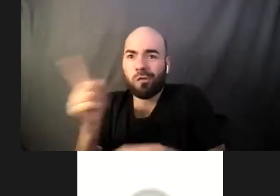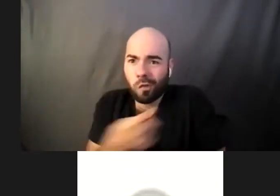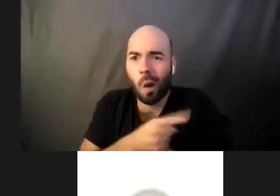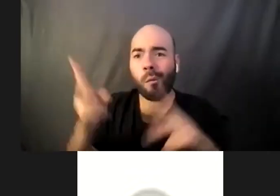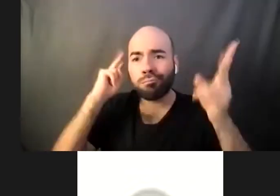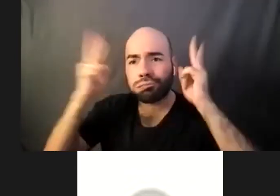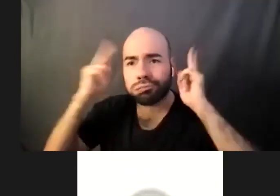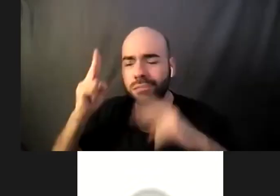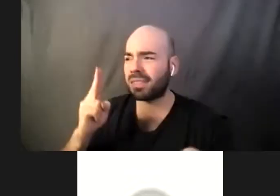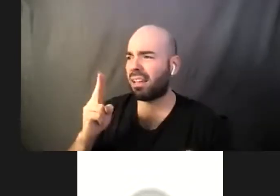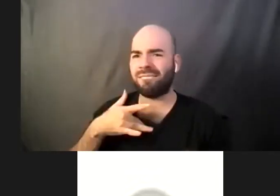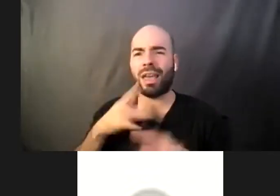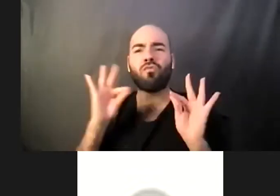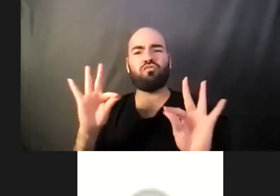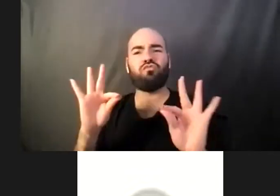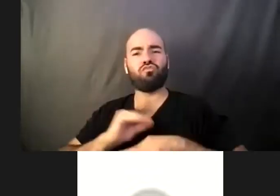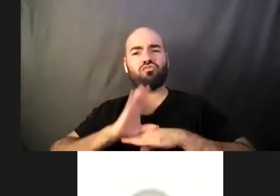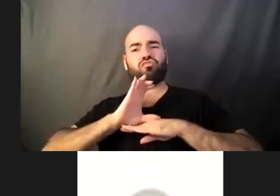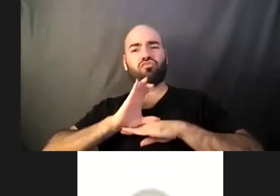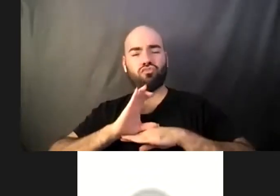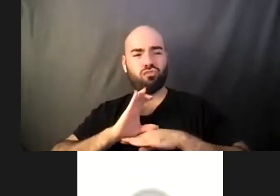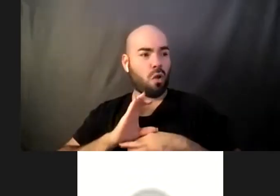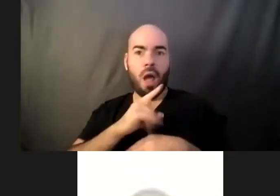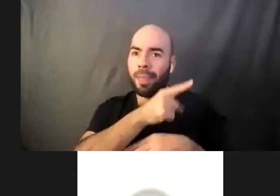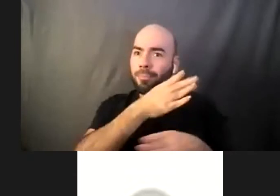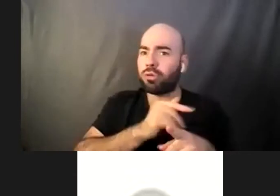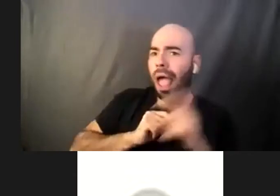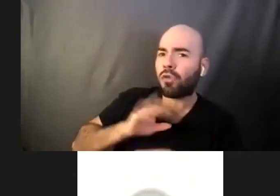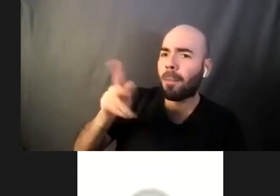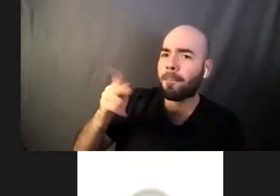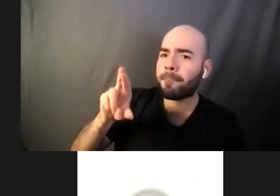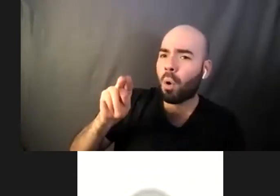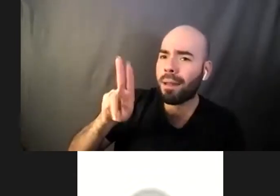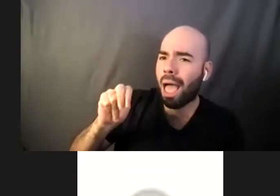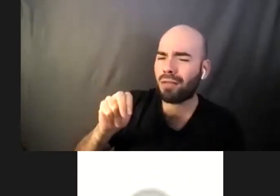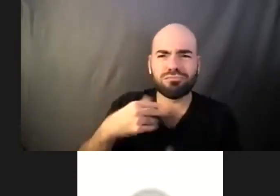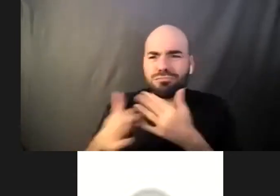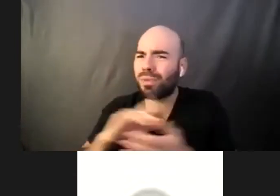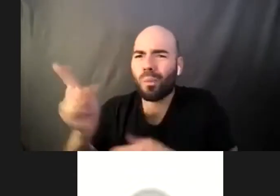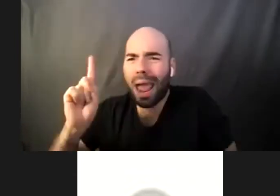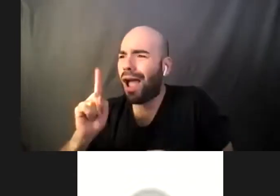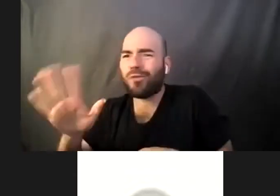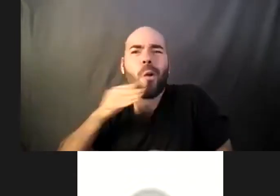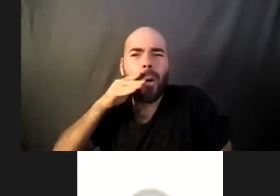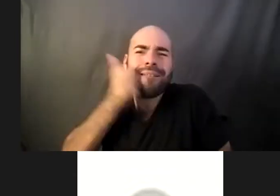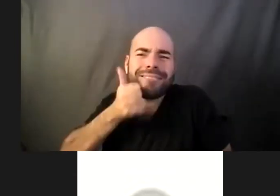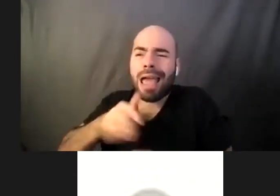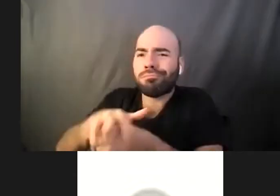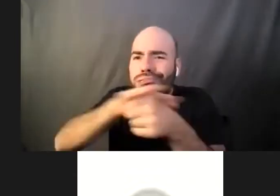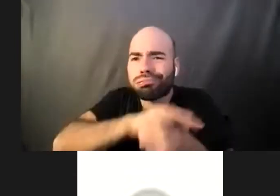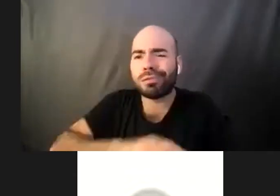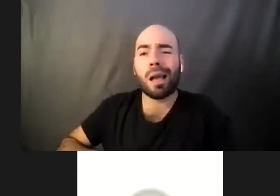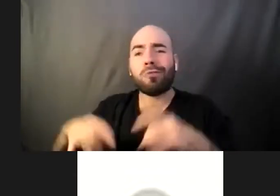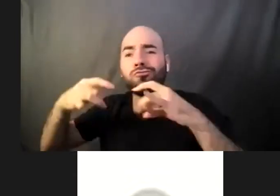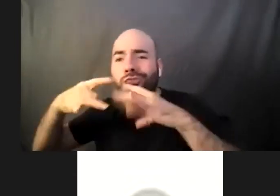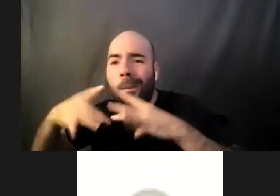Like, and feel affirmed and have them ask about your pronouns. You should have an awesome nail tech. You should go wherever down the street just to buy a drink and feel that